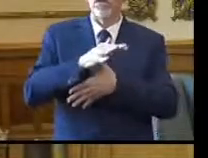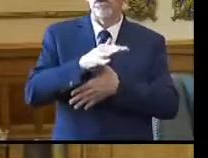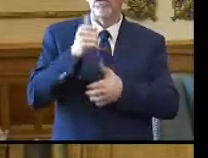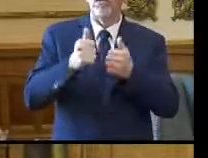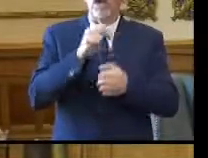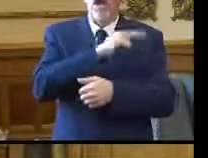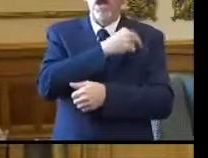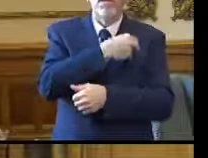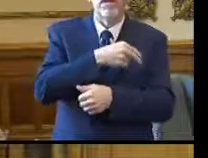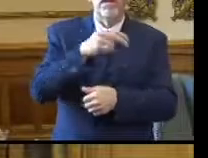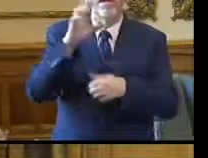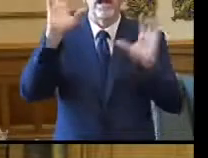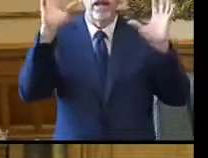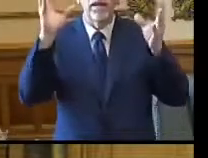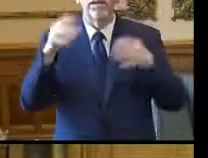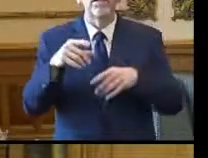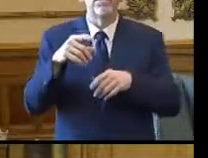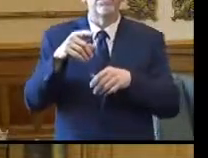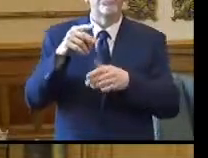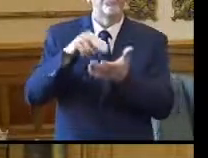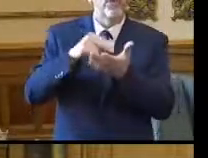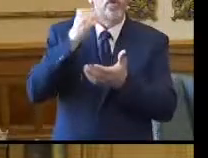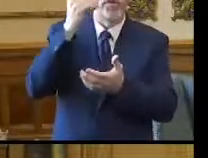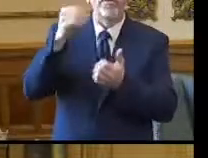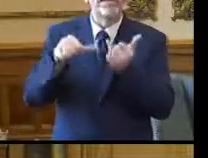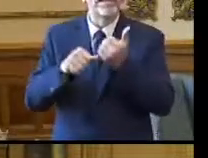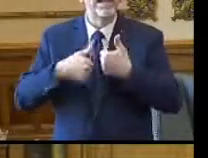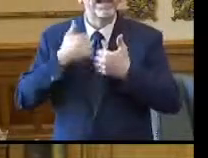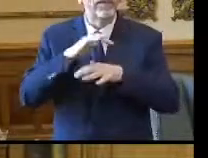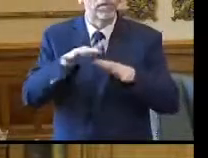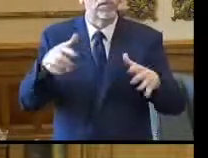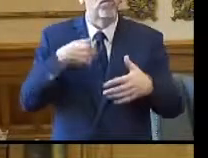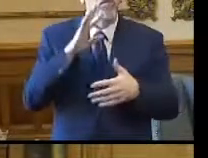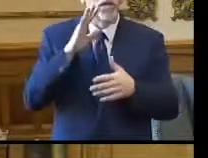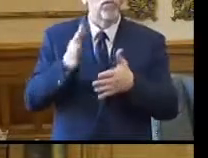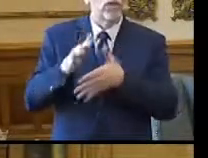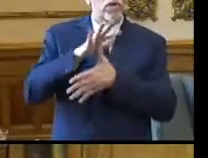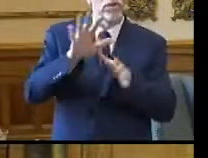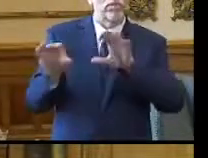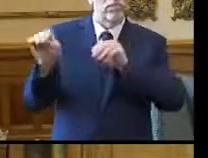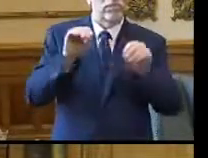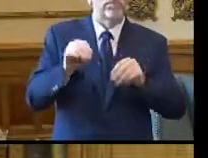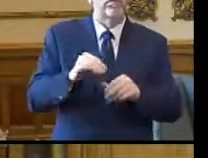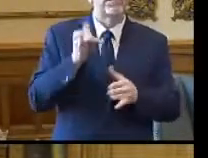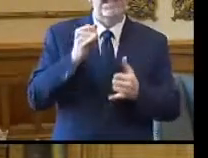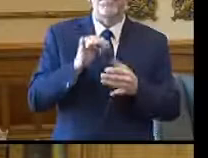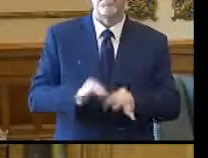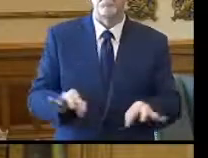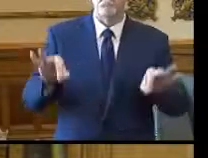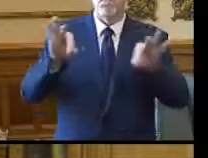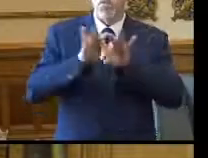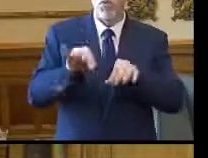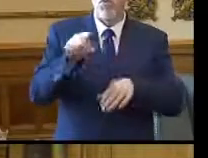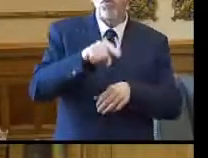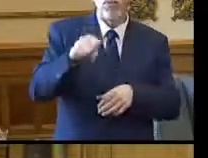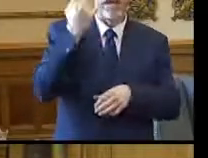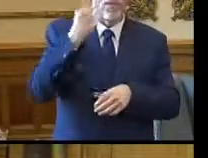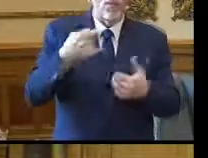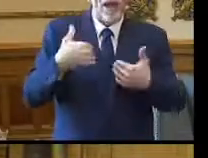hospital, our EMS, and our long-term care facilities with this. That's why it's more important than ever that you, if you